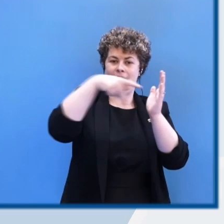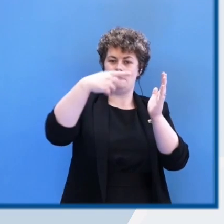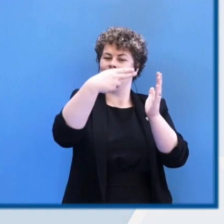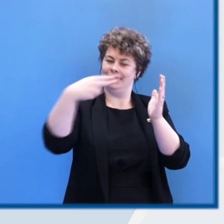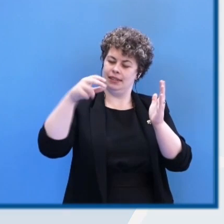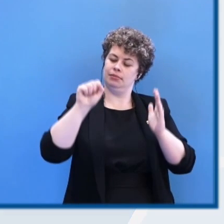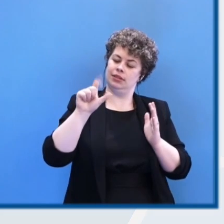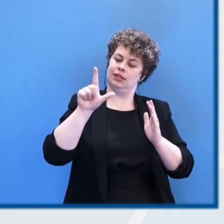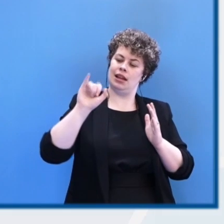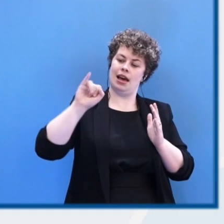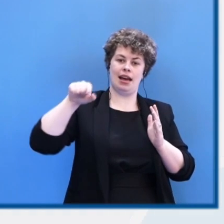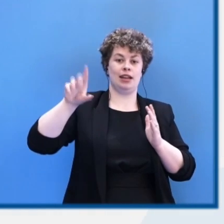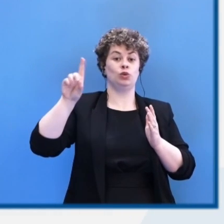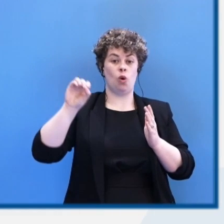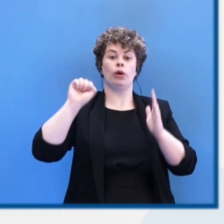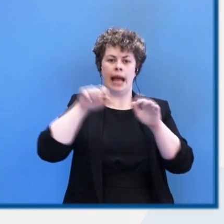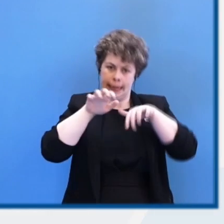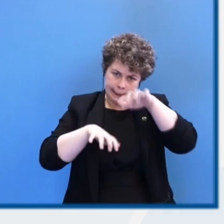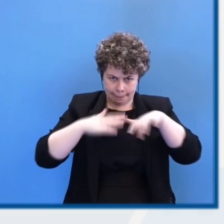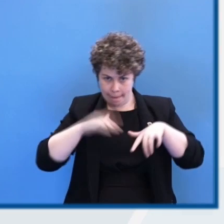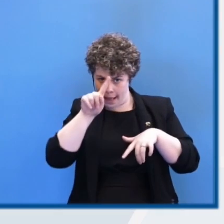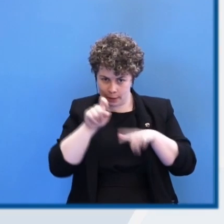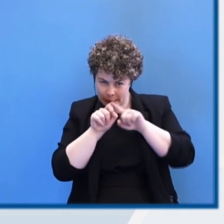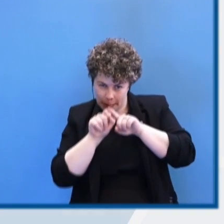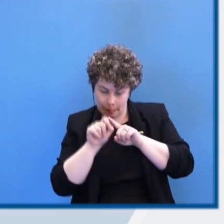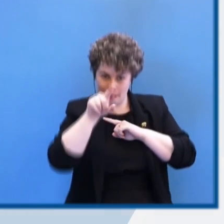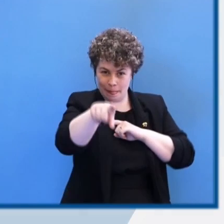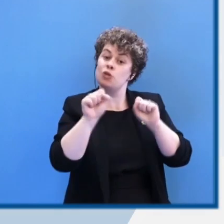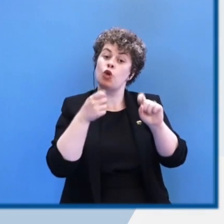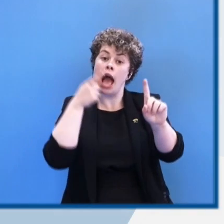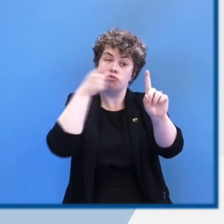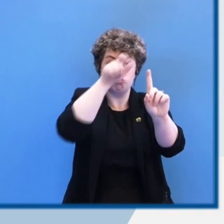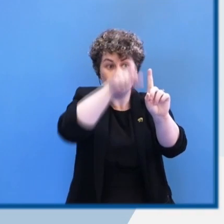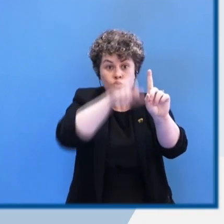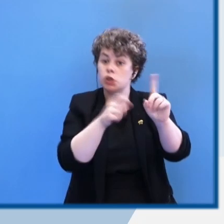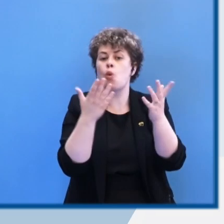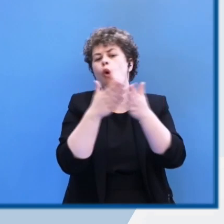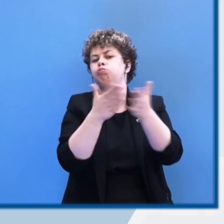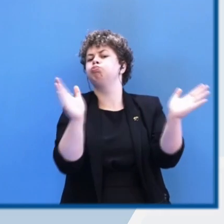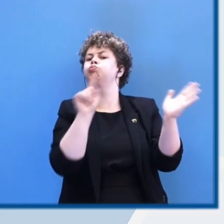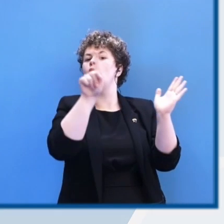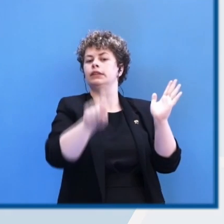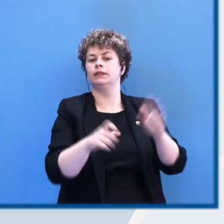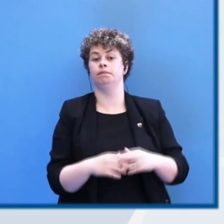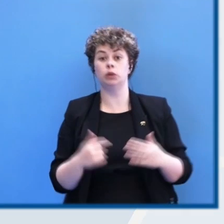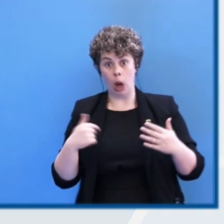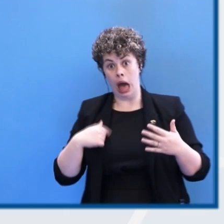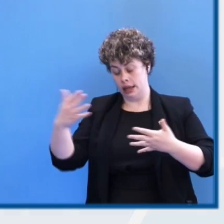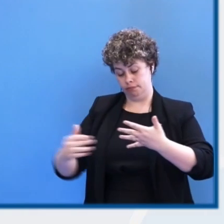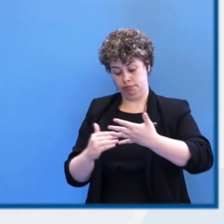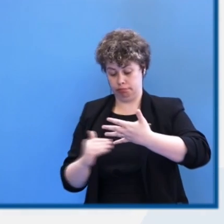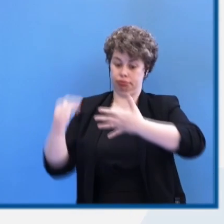indicate who you want to answer that question as well. So going to the top of the list,